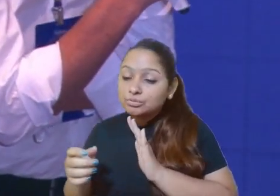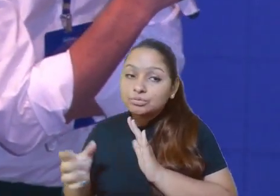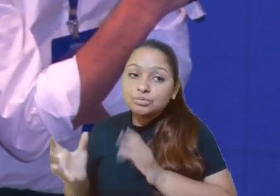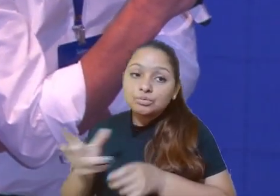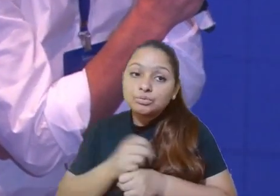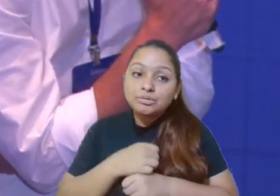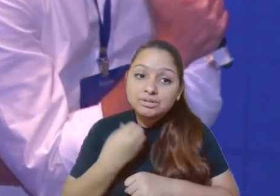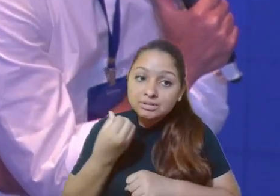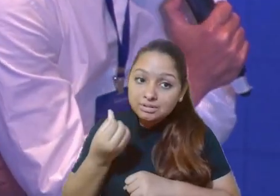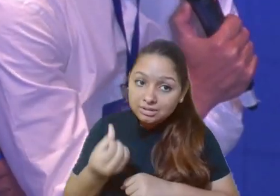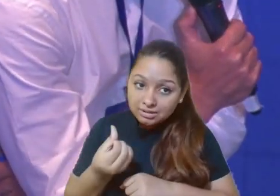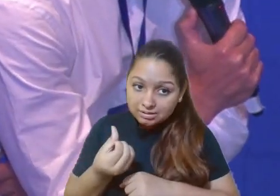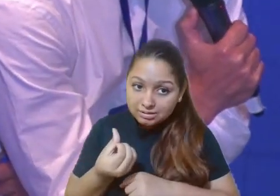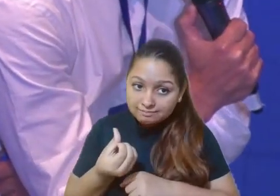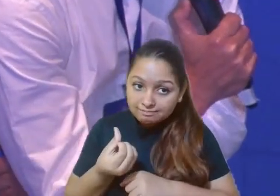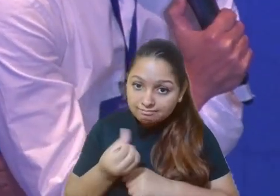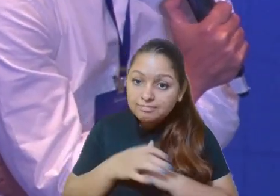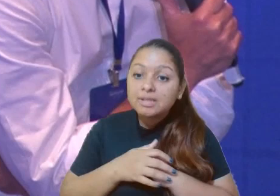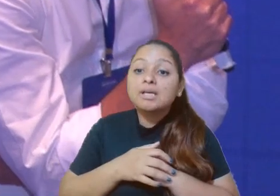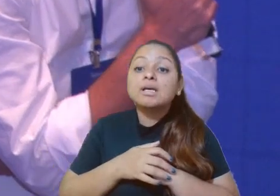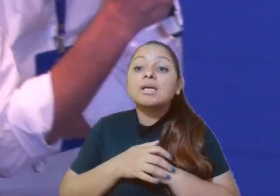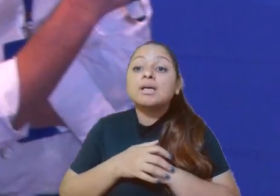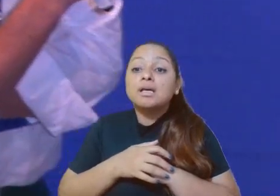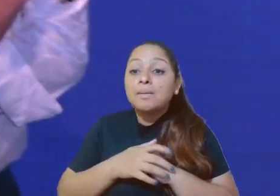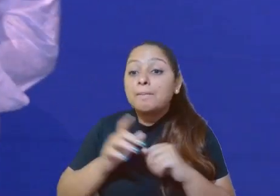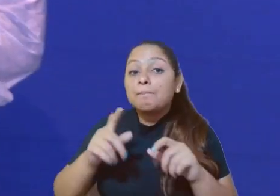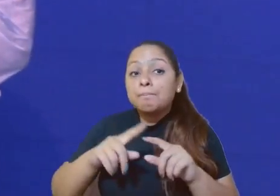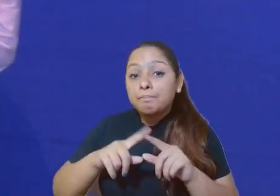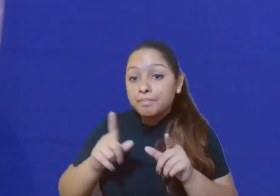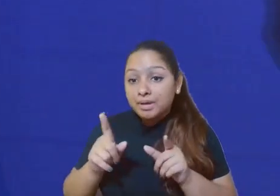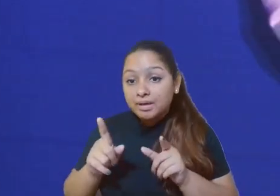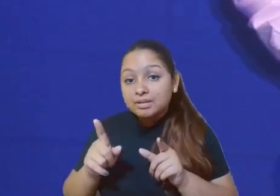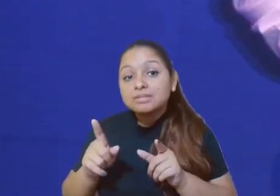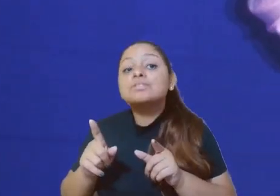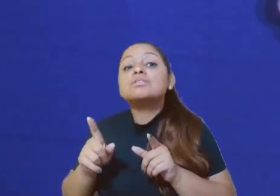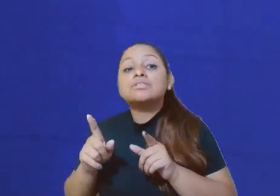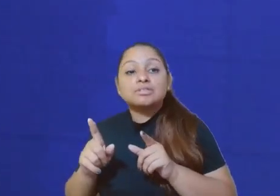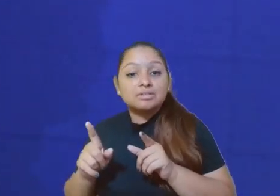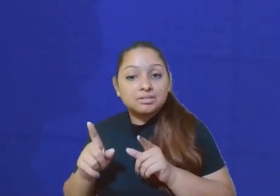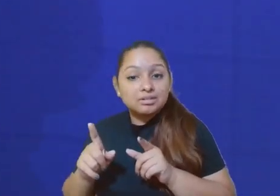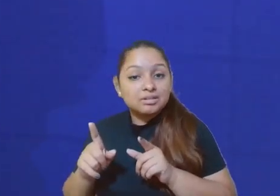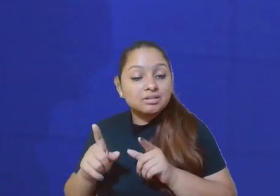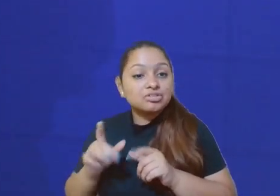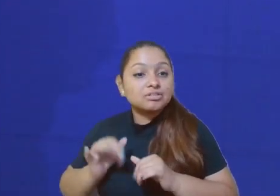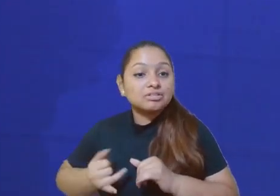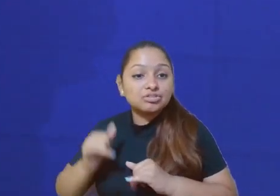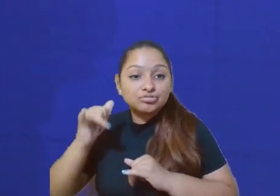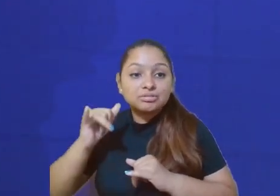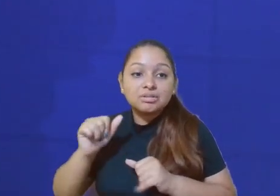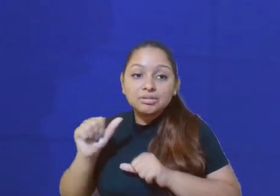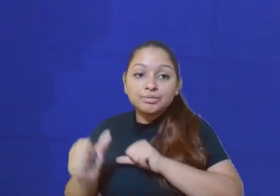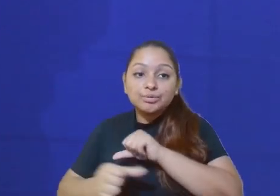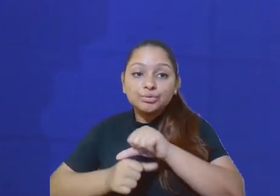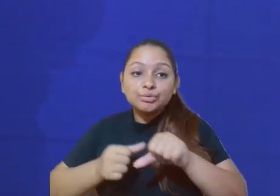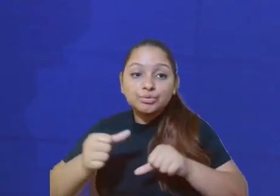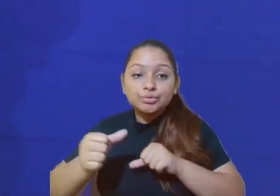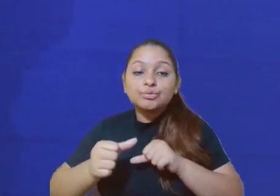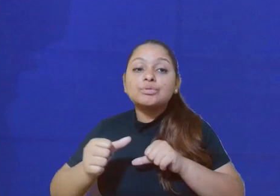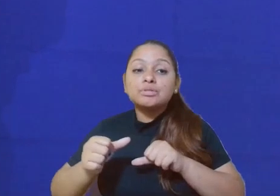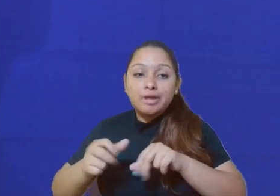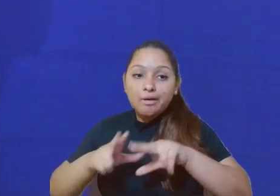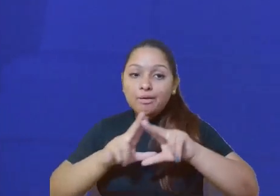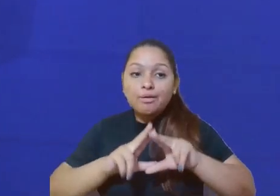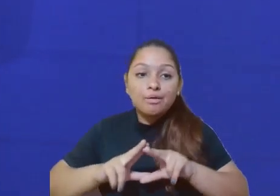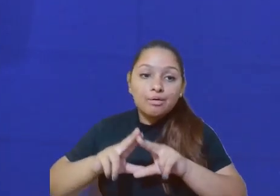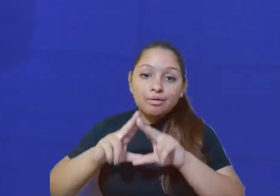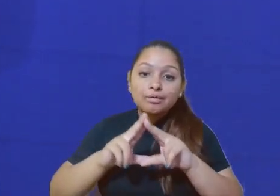but in the end of the day, for renewable energies and green hydrogen. So one of the regions that was